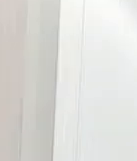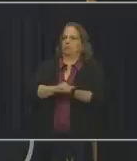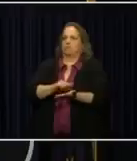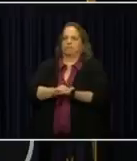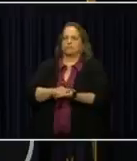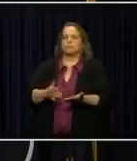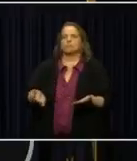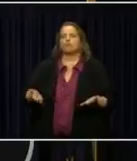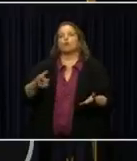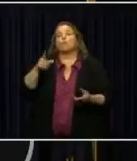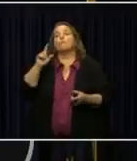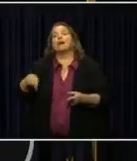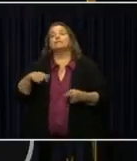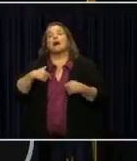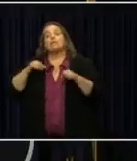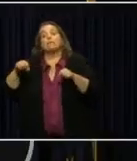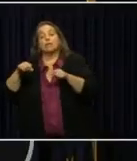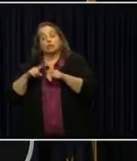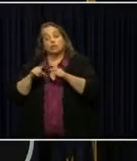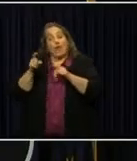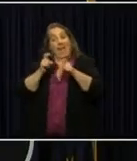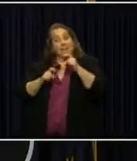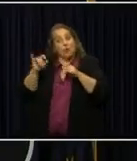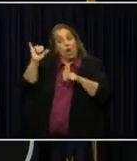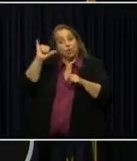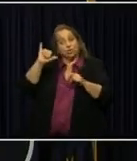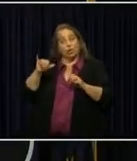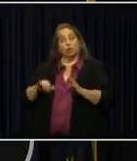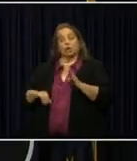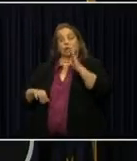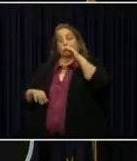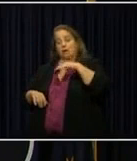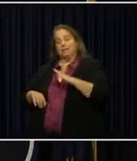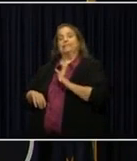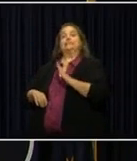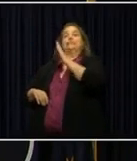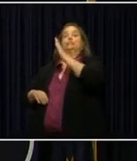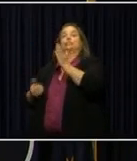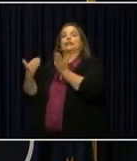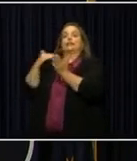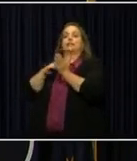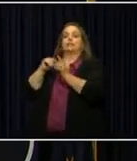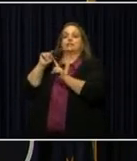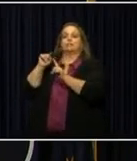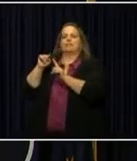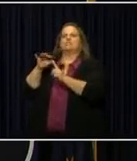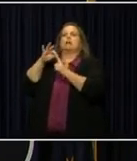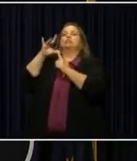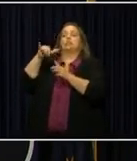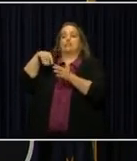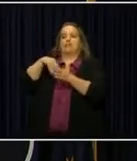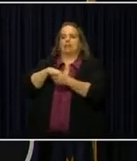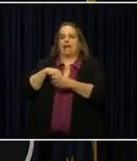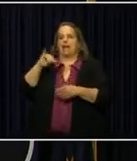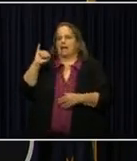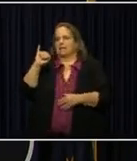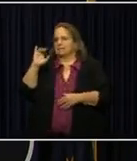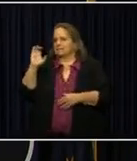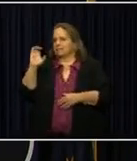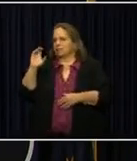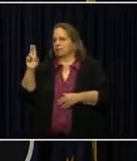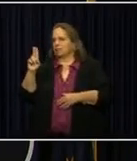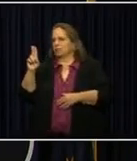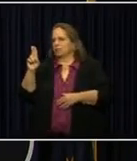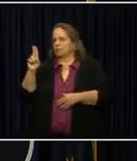to have the ability to handle a surge, especially in the ICUs. We have to be able to protect those